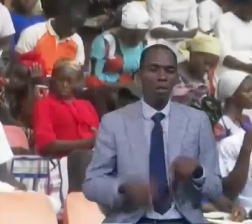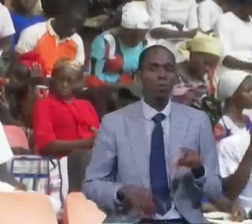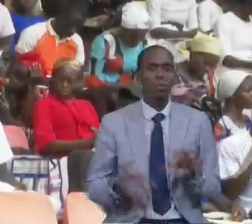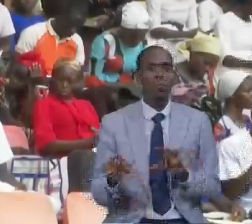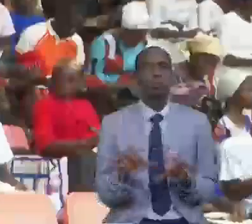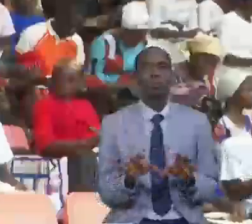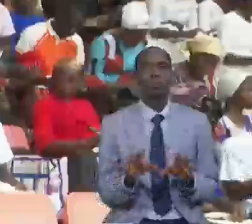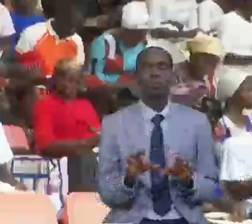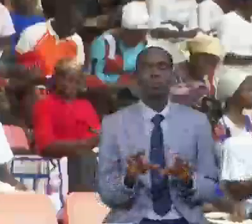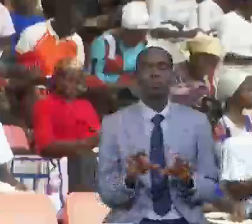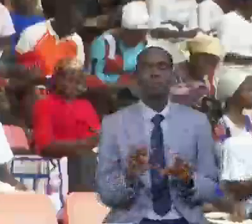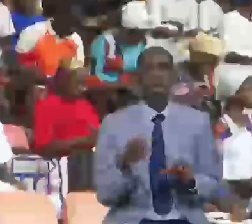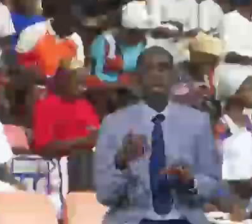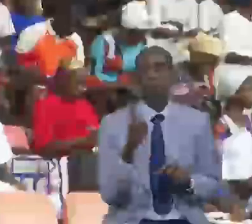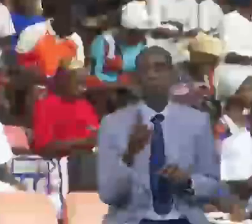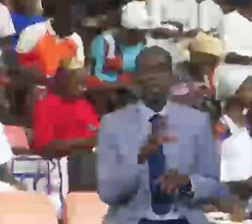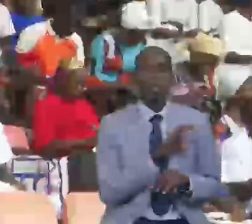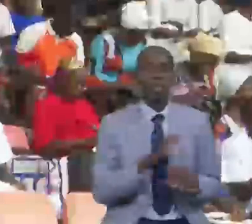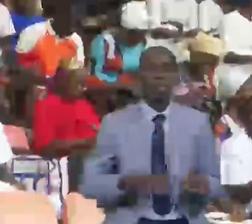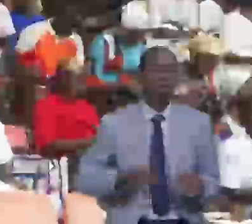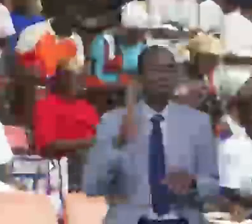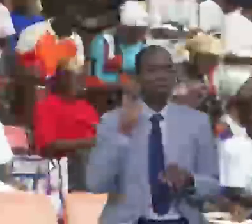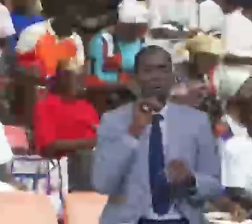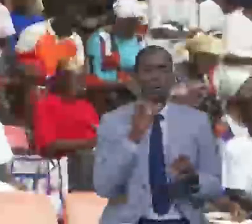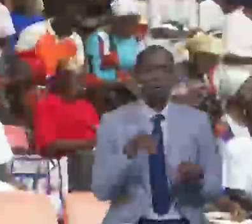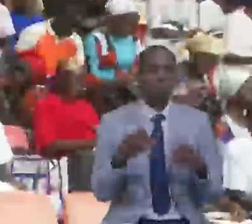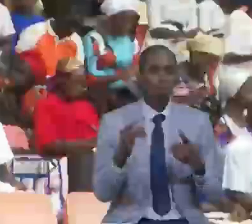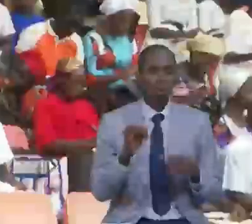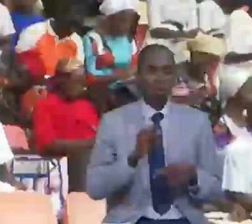Whatever Christ cannot say